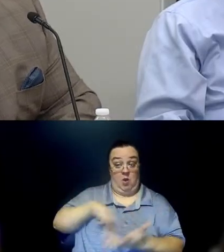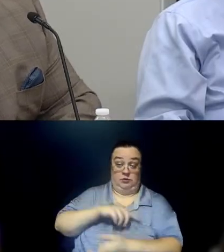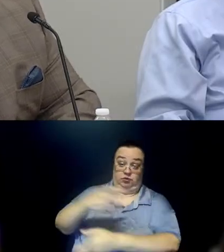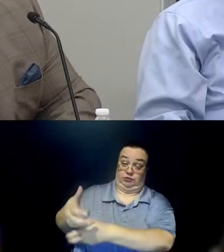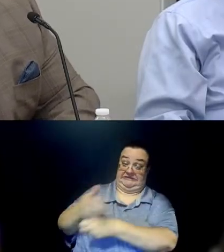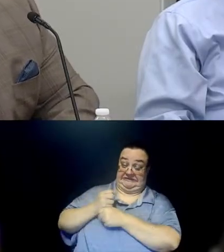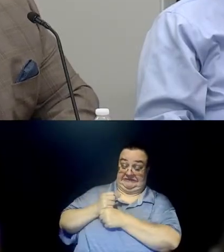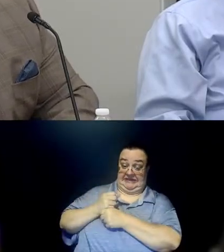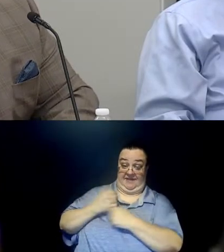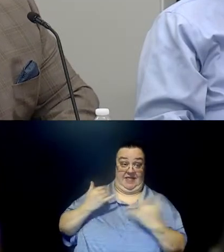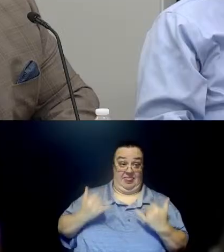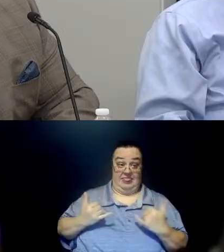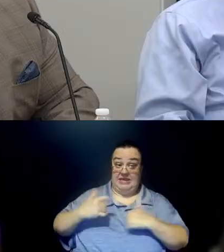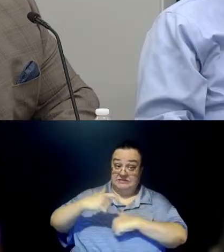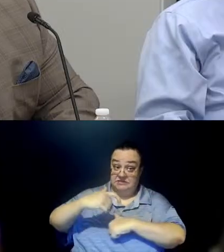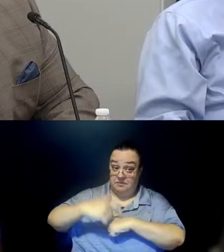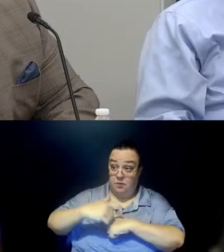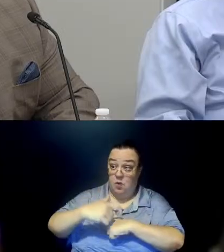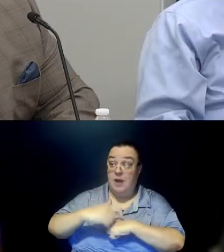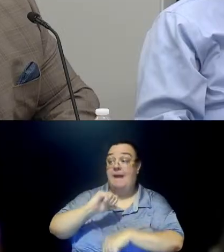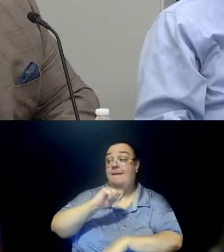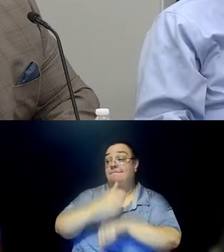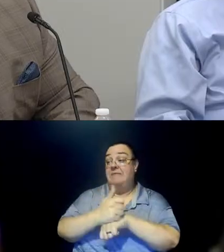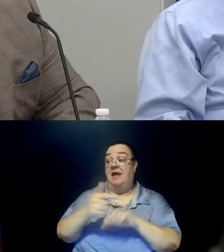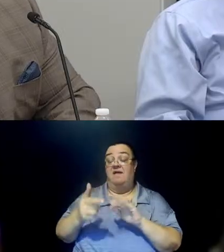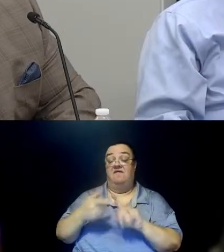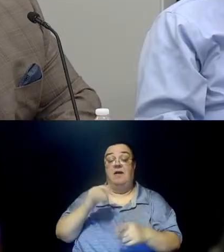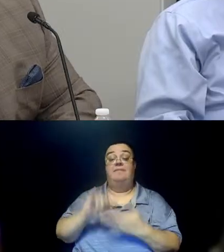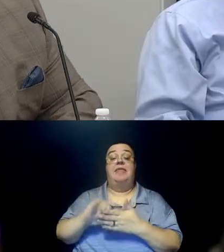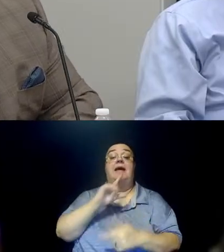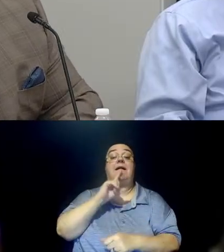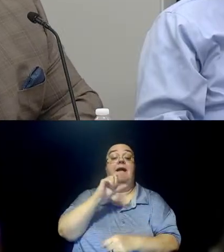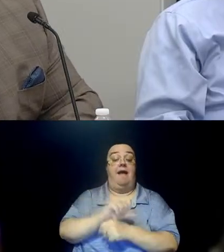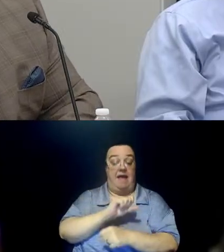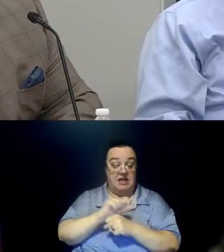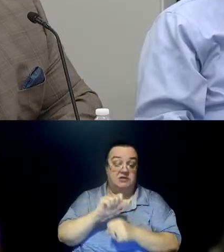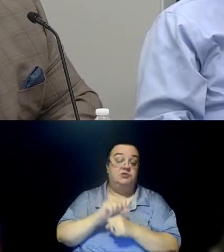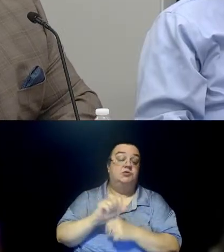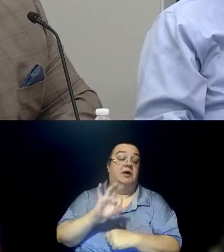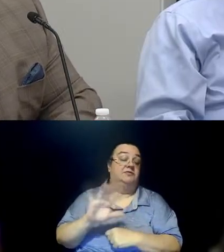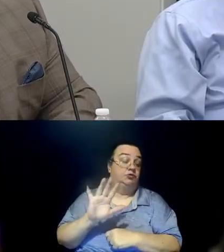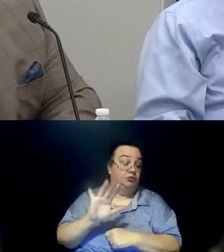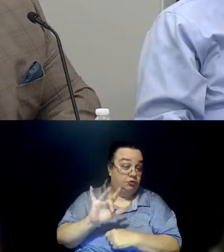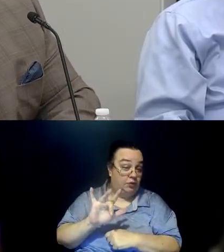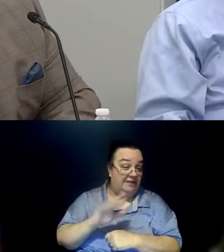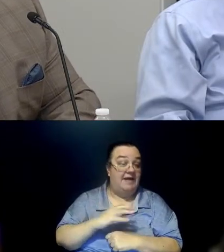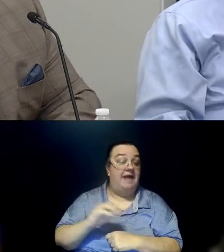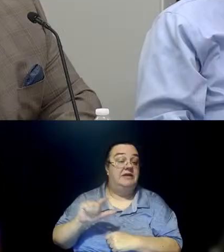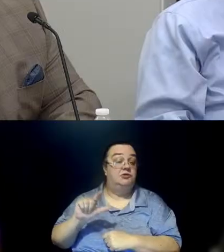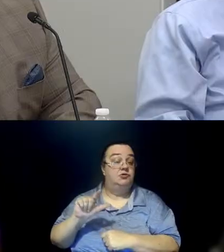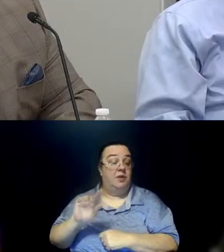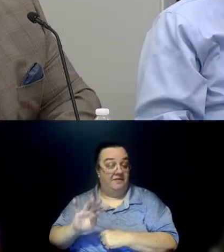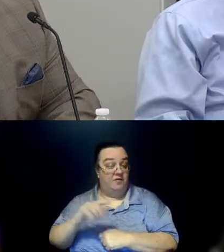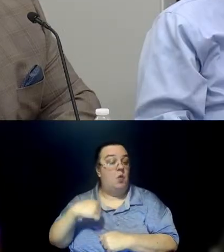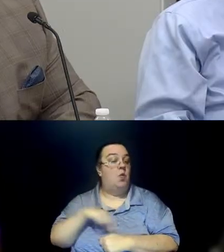this point, based off of the actuals of 25 and 24, we're going to be